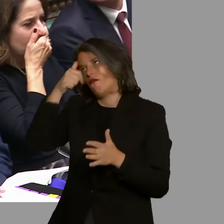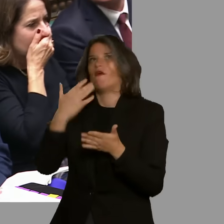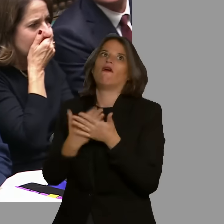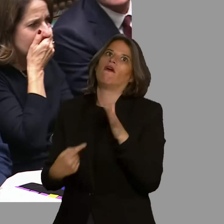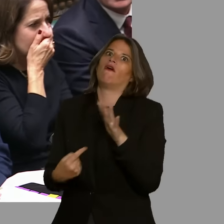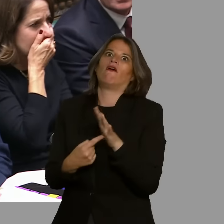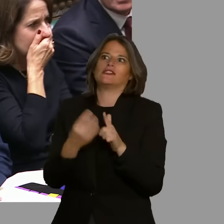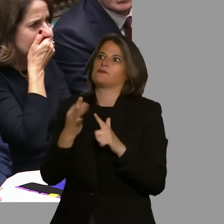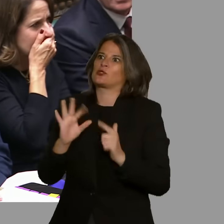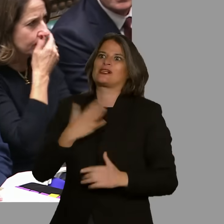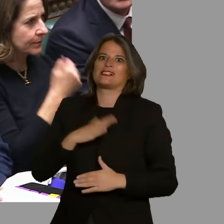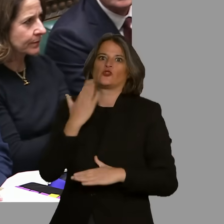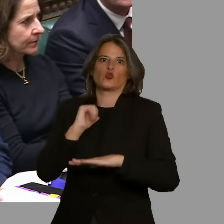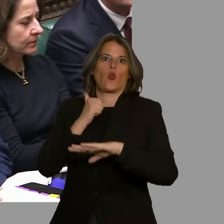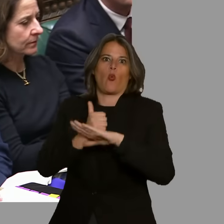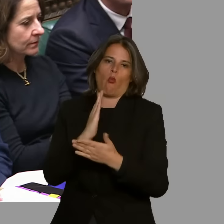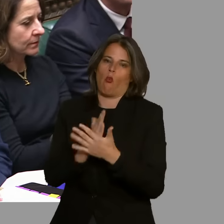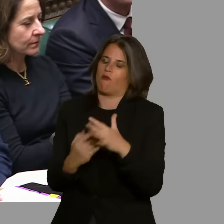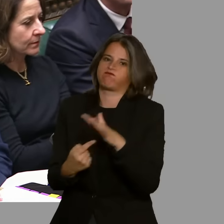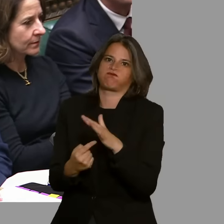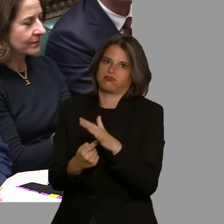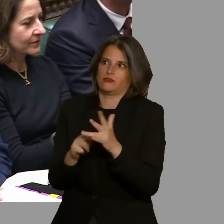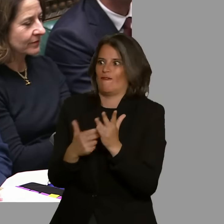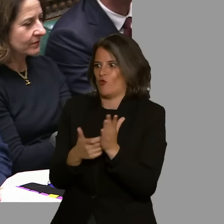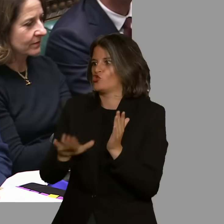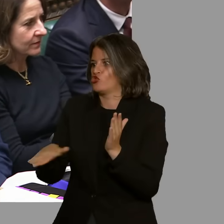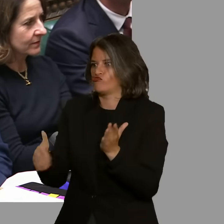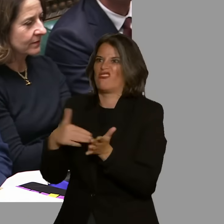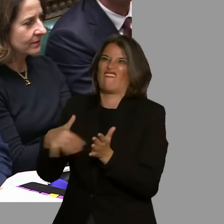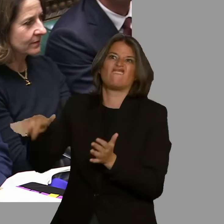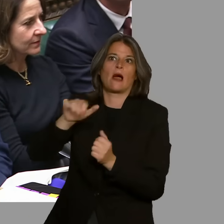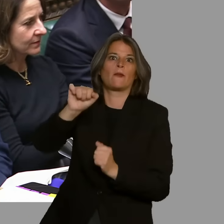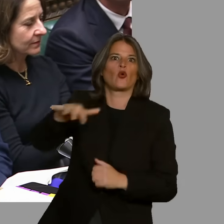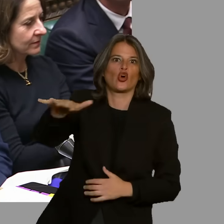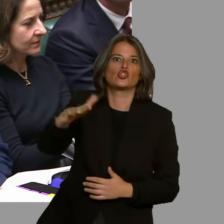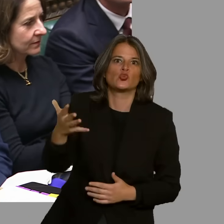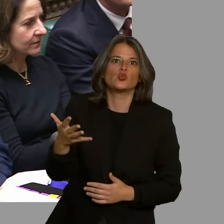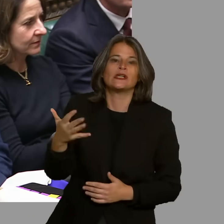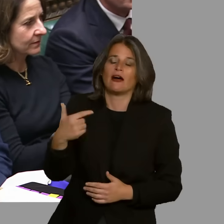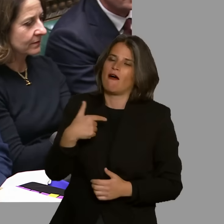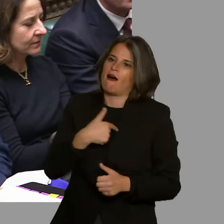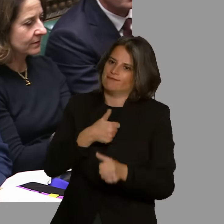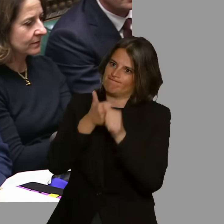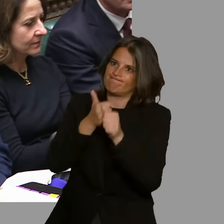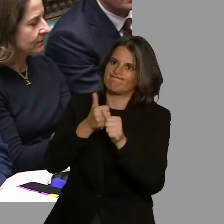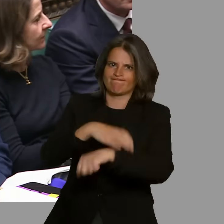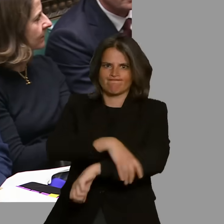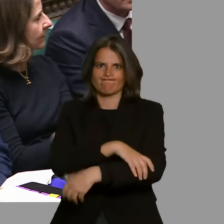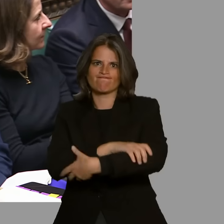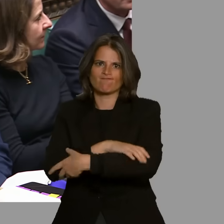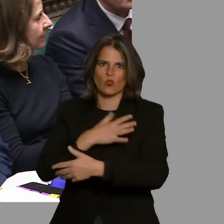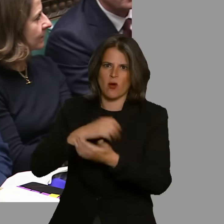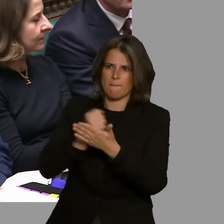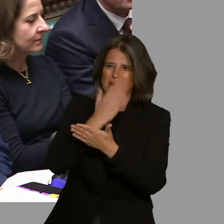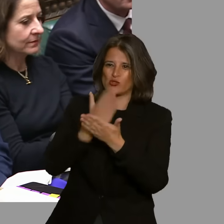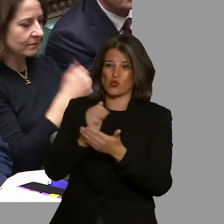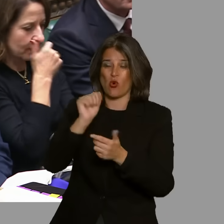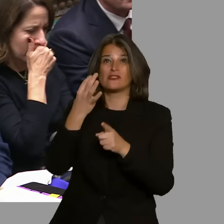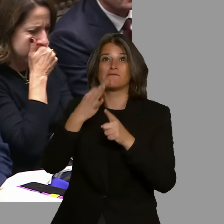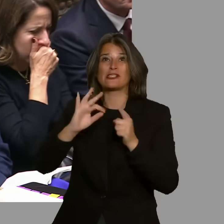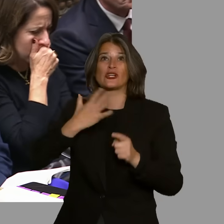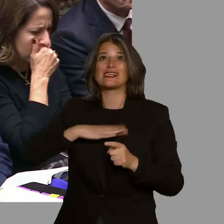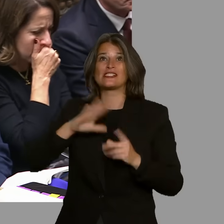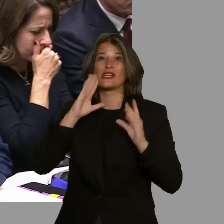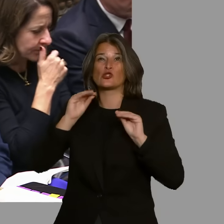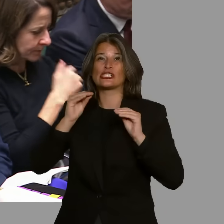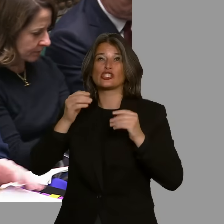investment in SEND to £12 billion, Mr Speaker, to put new facilities and tailored support in place for children who've been long failed. We want decisions